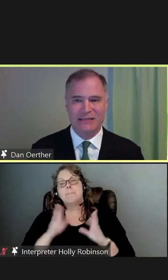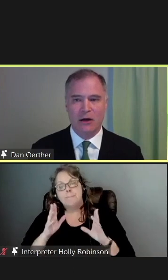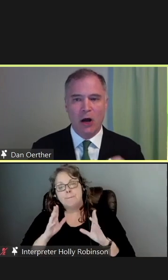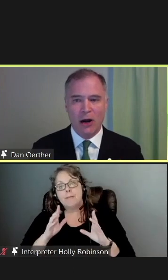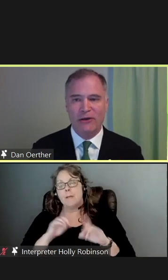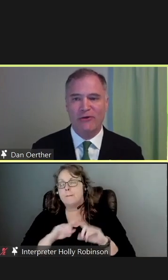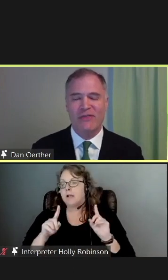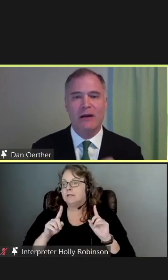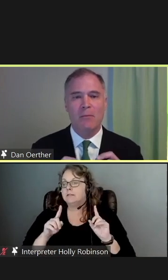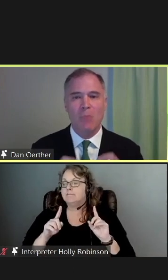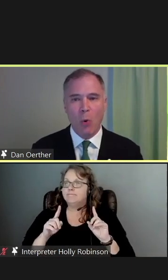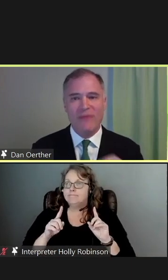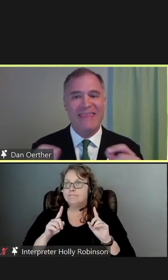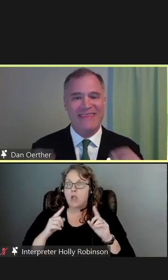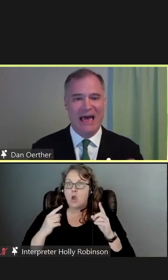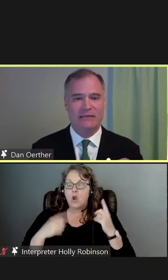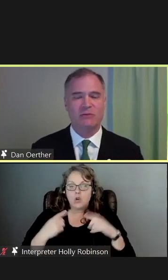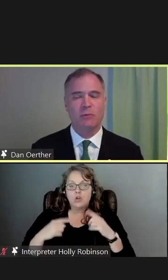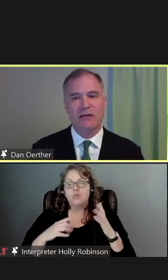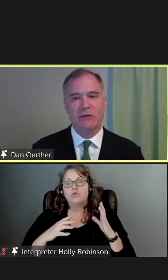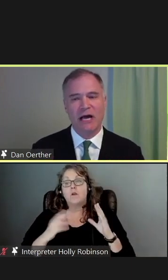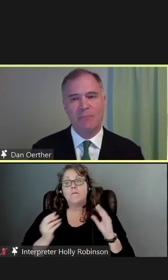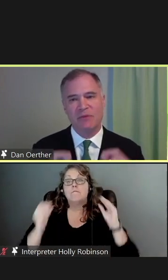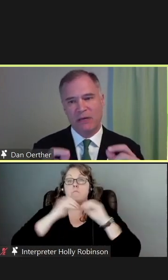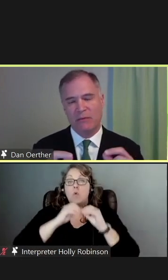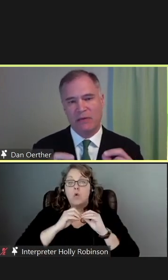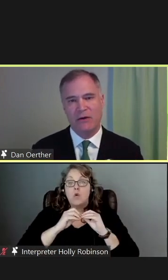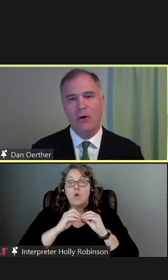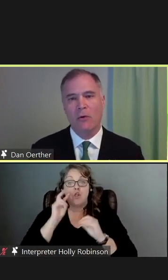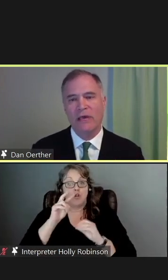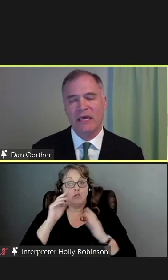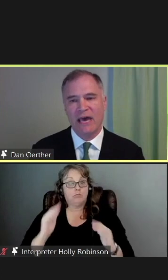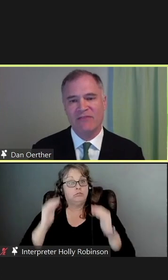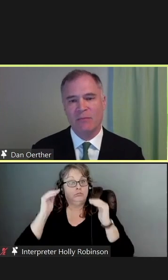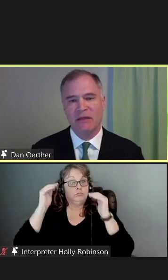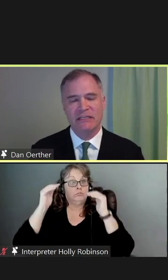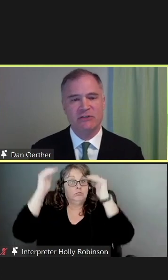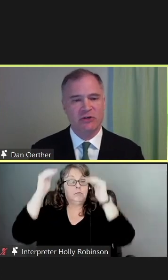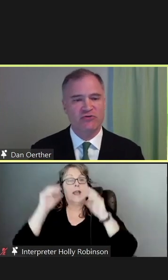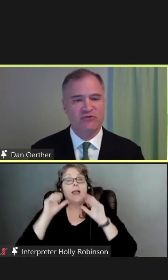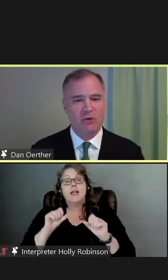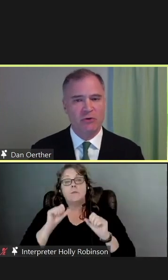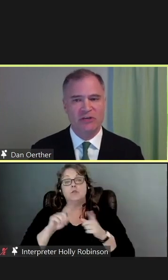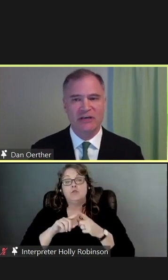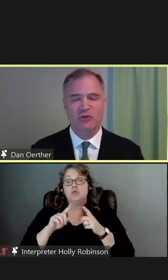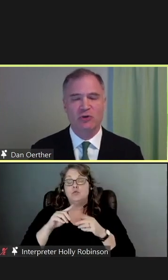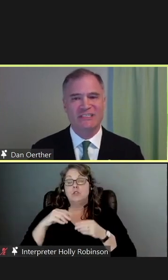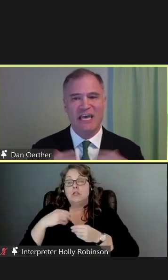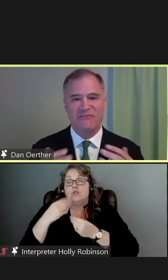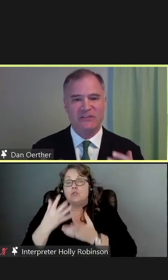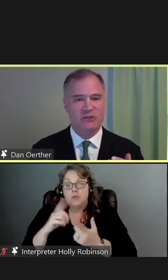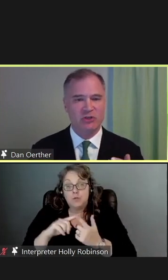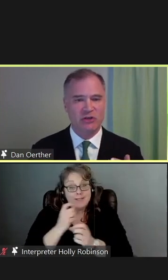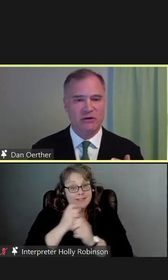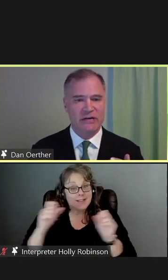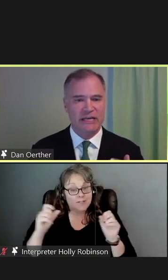posit or argue that more than that is we need to look up the pyramid. We have the ability to contribute to